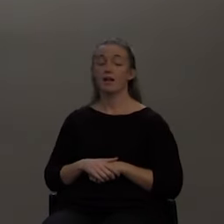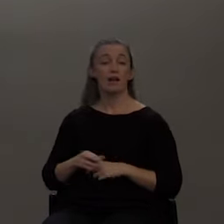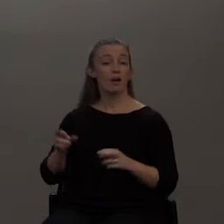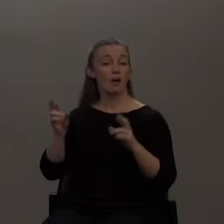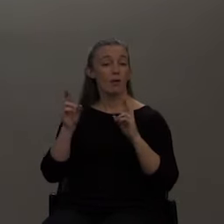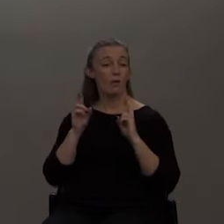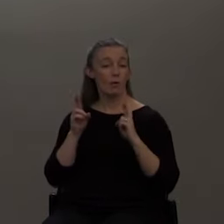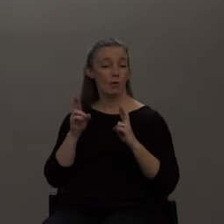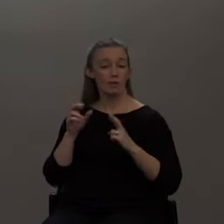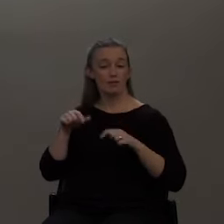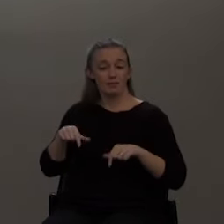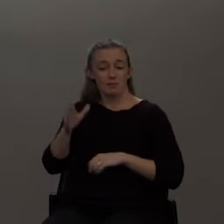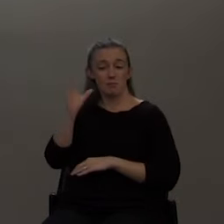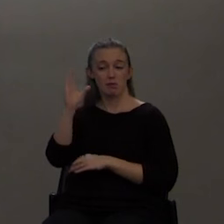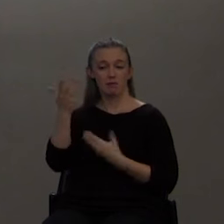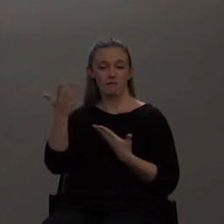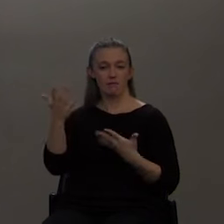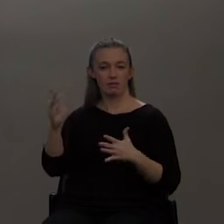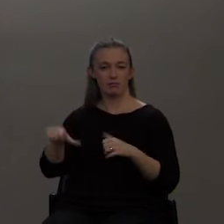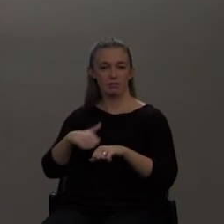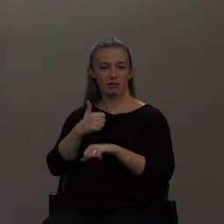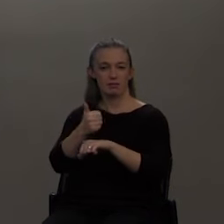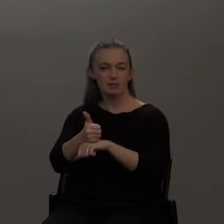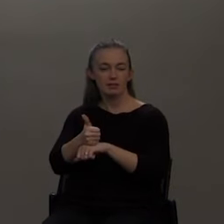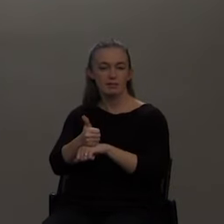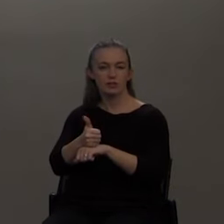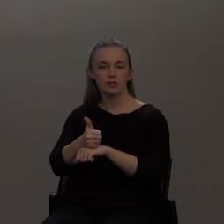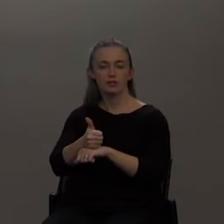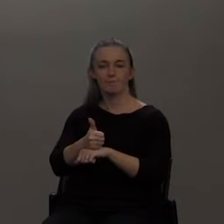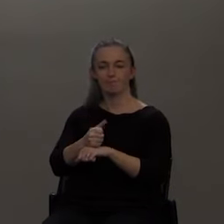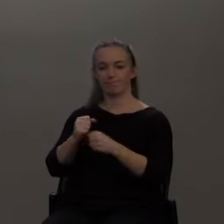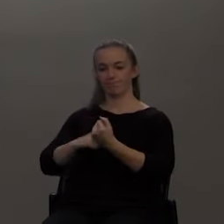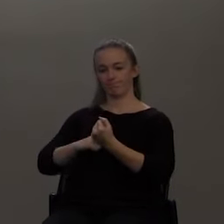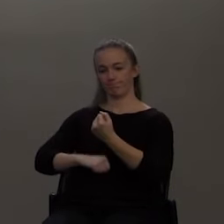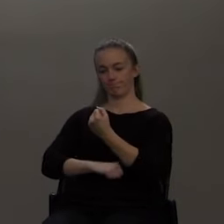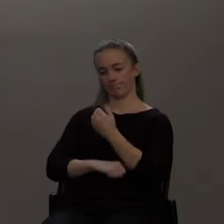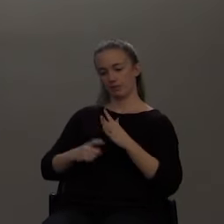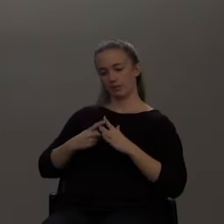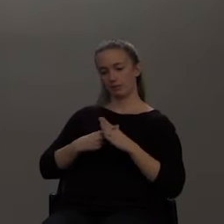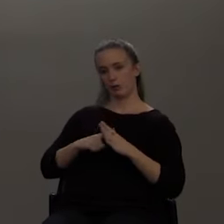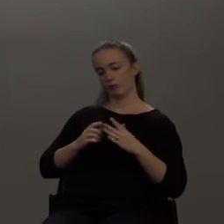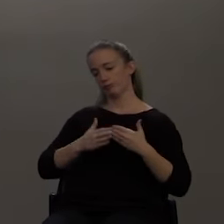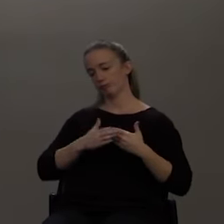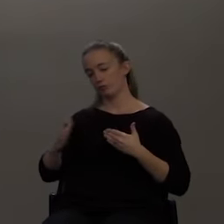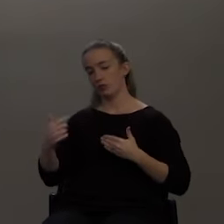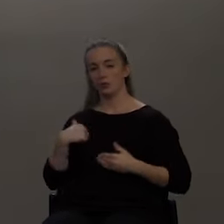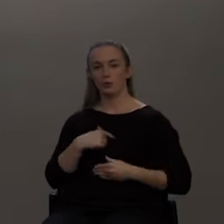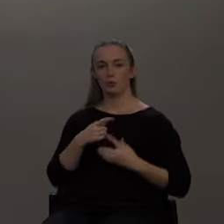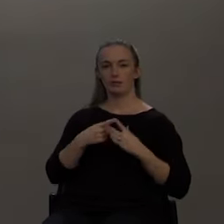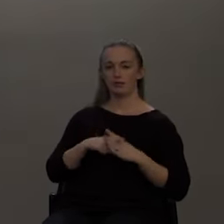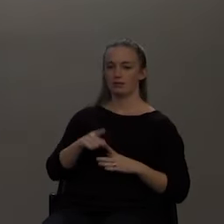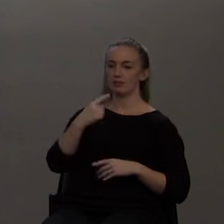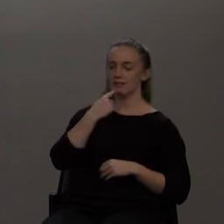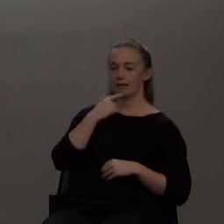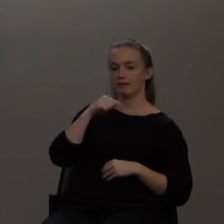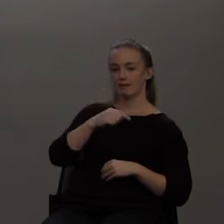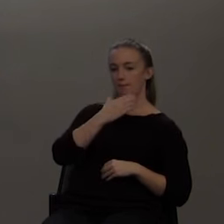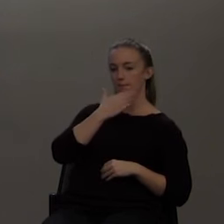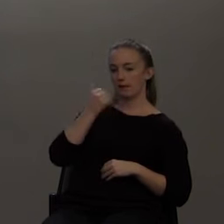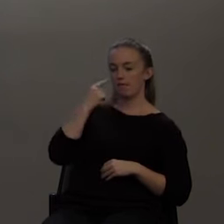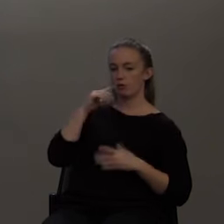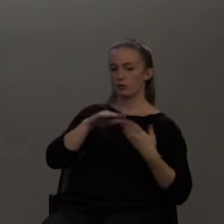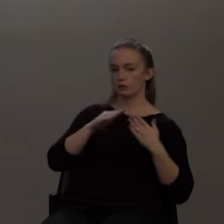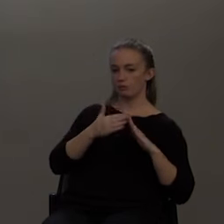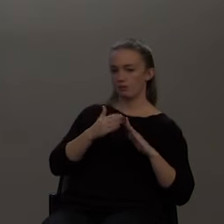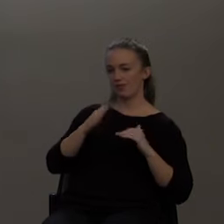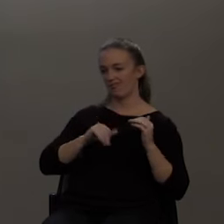this has helped establish a baseline, if you will. When we start talking about, well, we think this is better for the community than that, you'll have some of